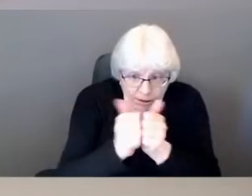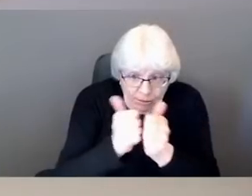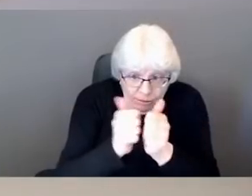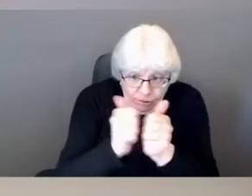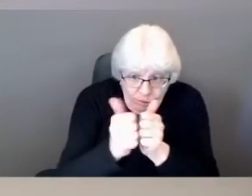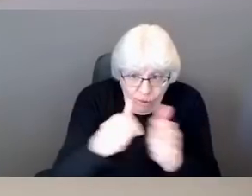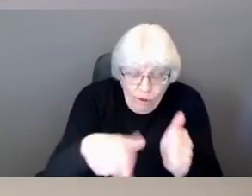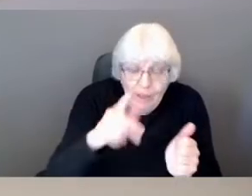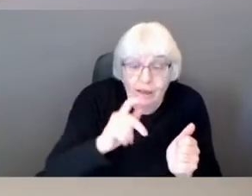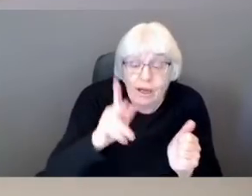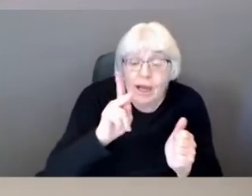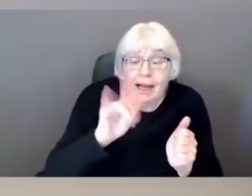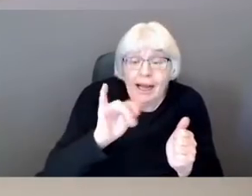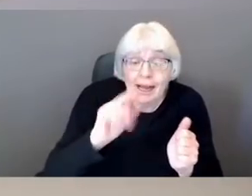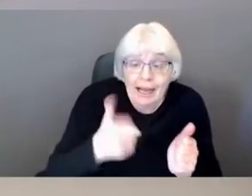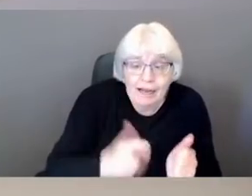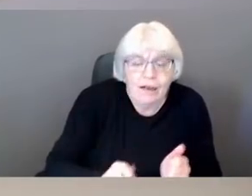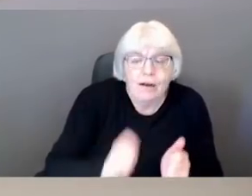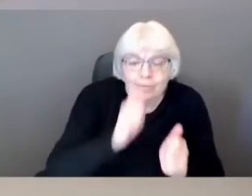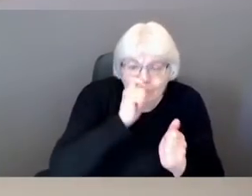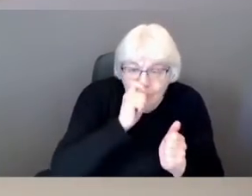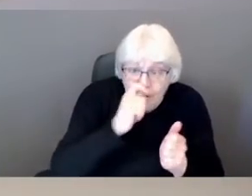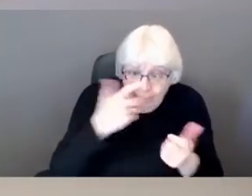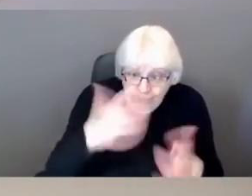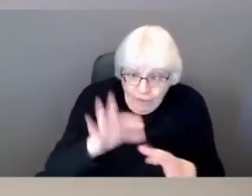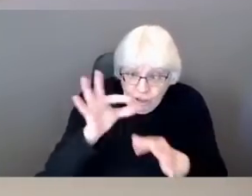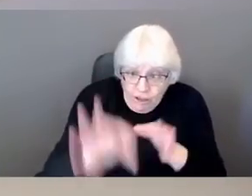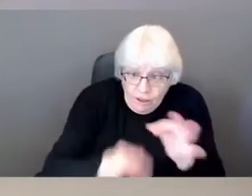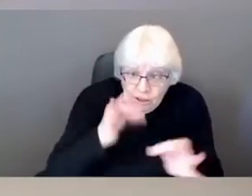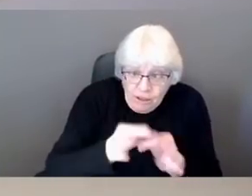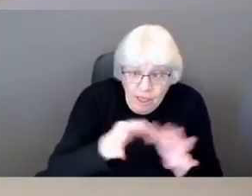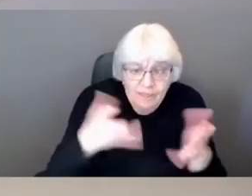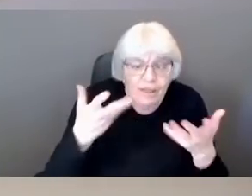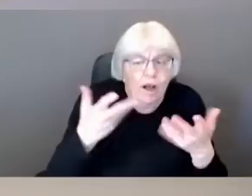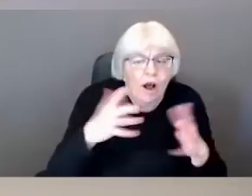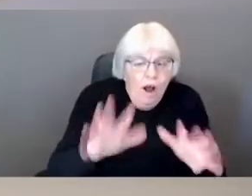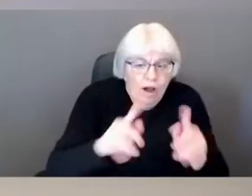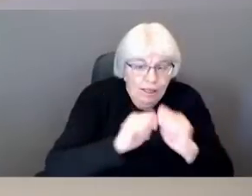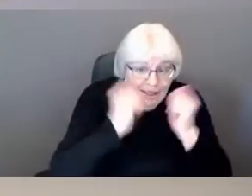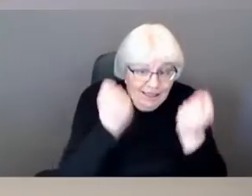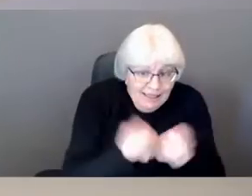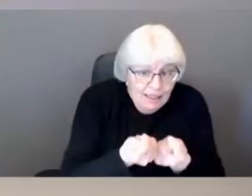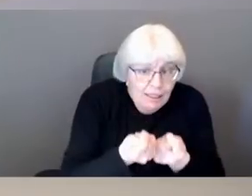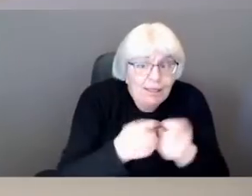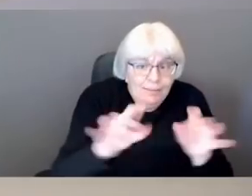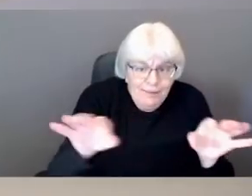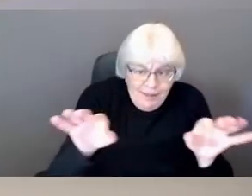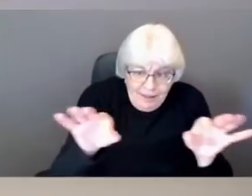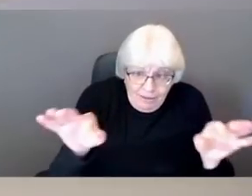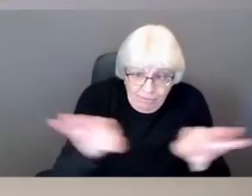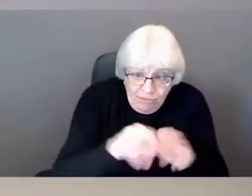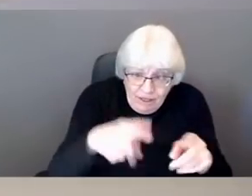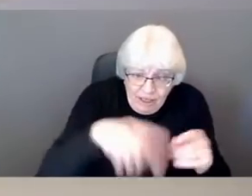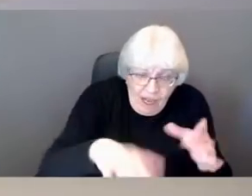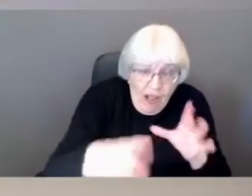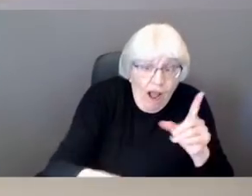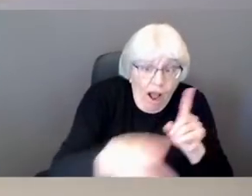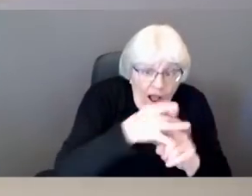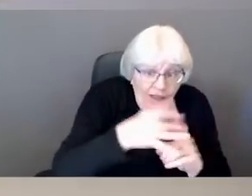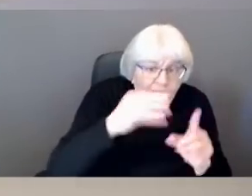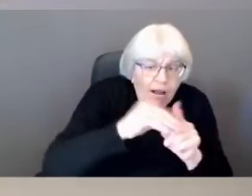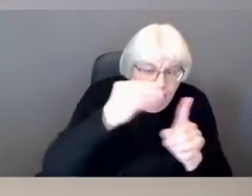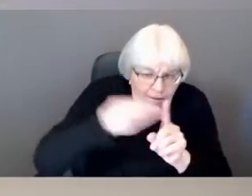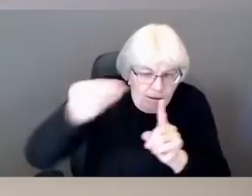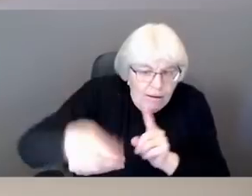that are identified having a contact with a case, public health is following up with those teams,